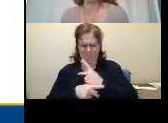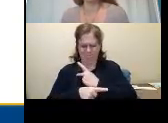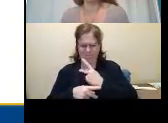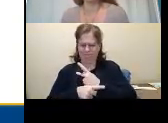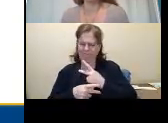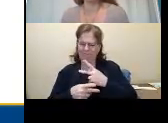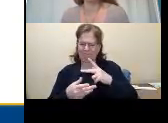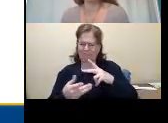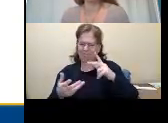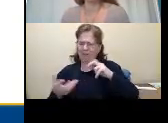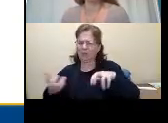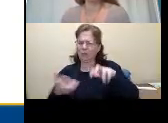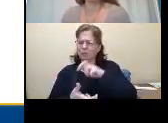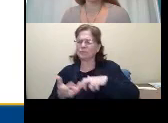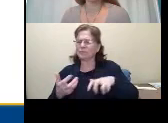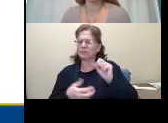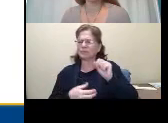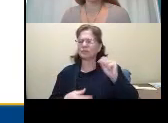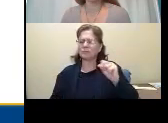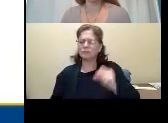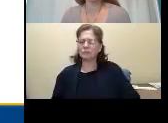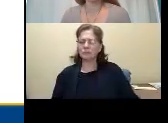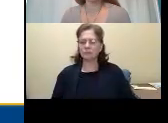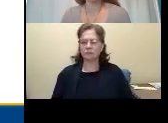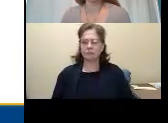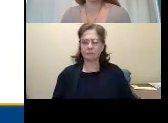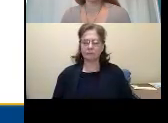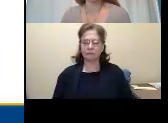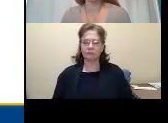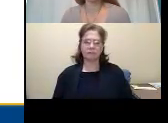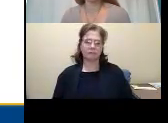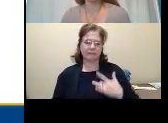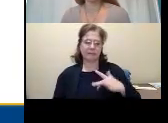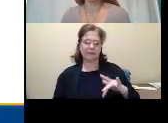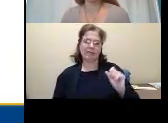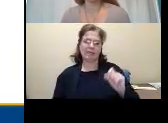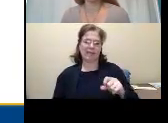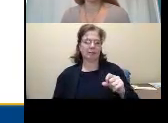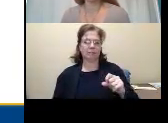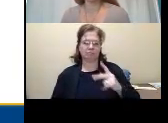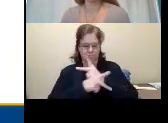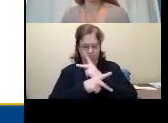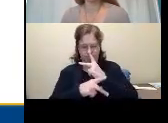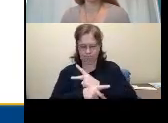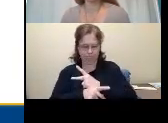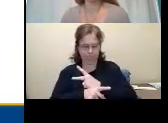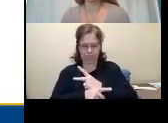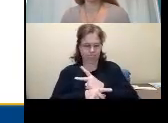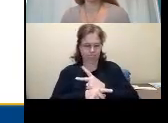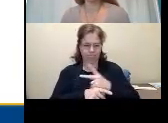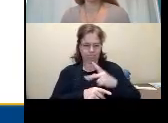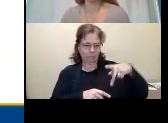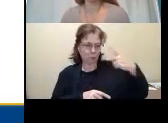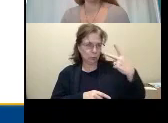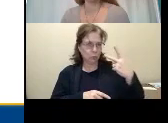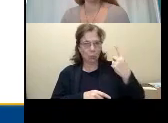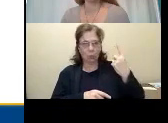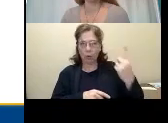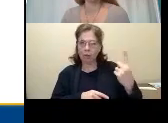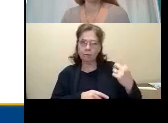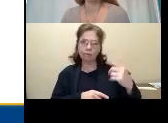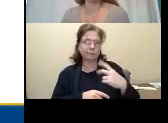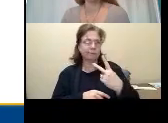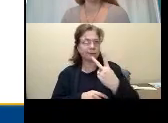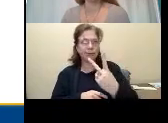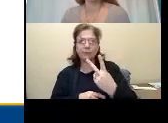tricky. But usually we can get them into 1 or 2, 1, 2, or maybe